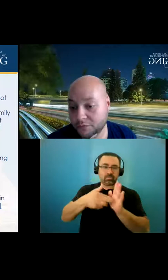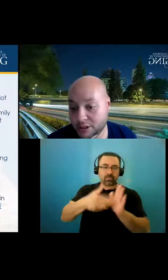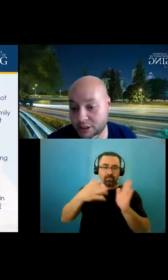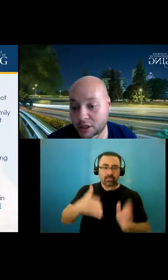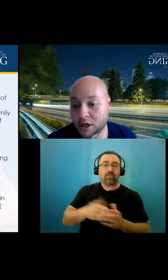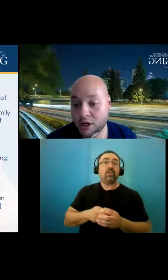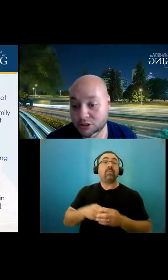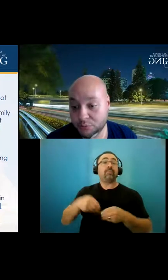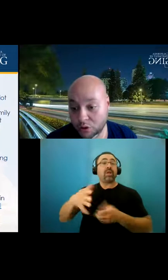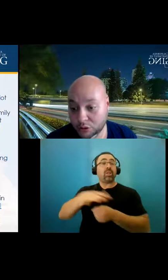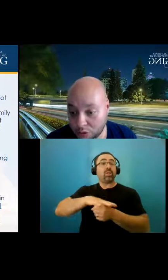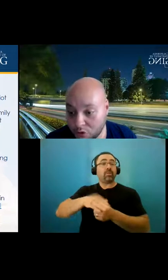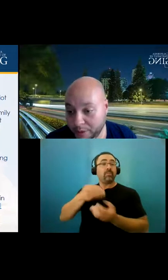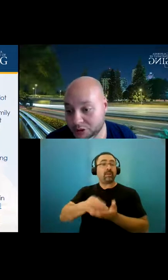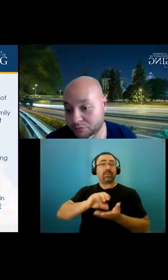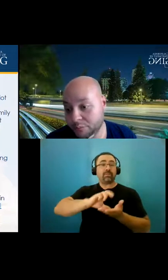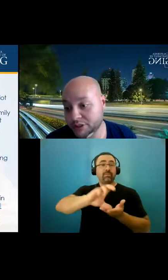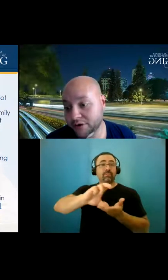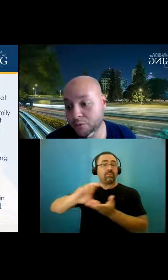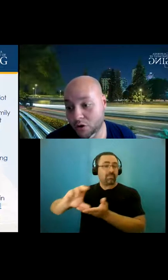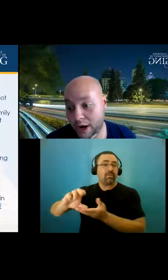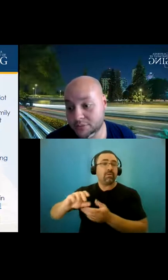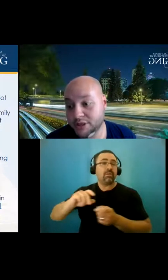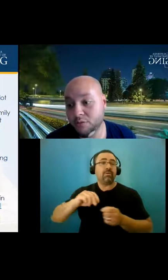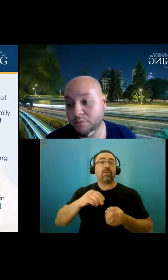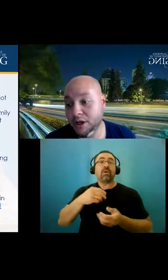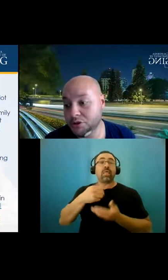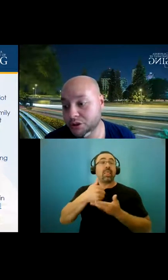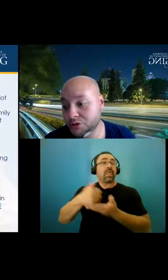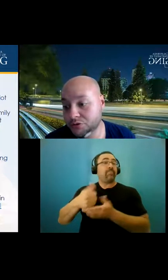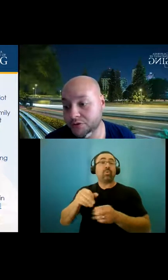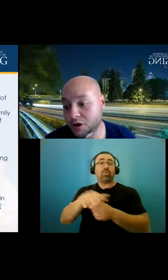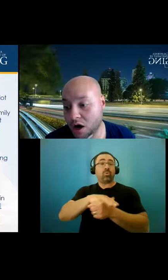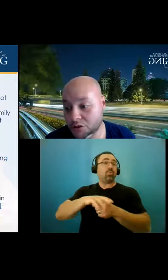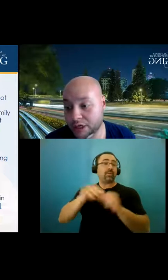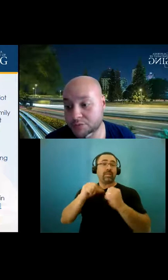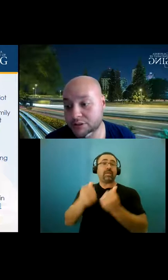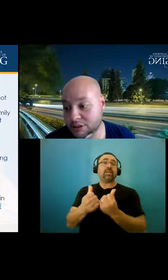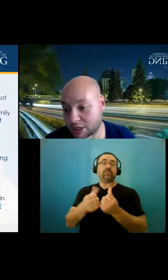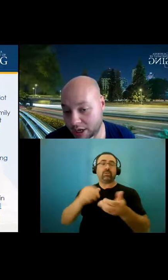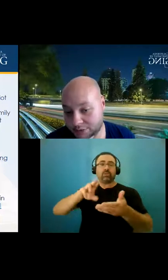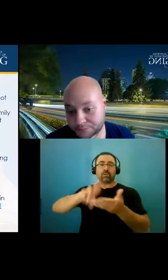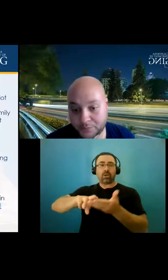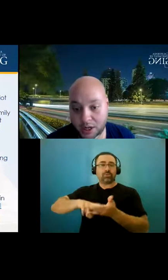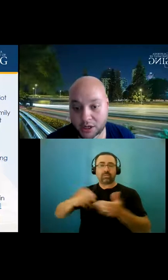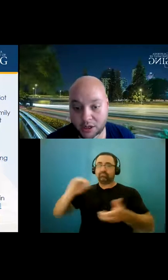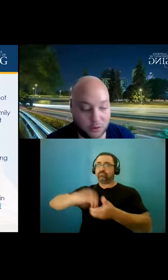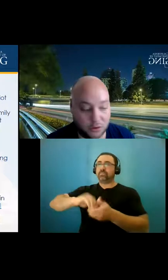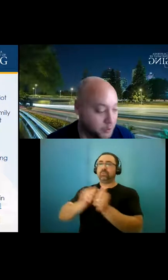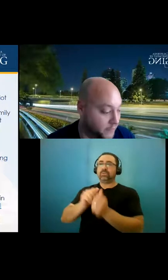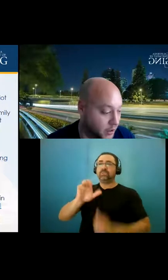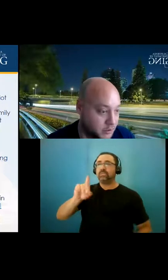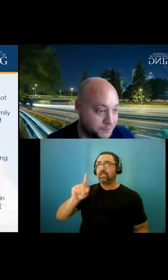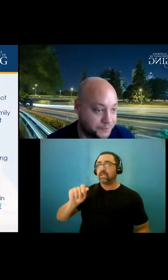local funding to support local patient representative programs that will be entered into via contracts with CDA and